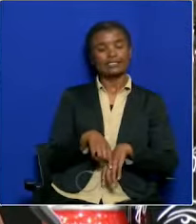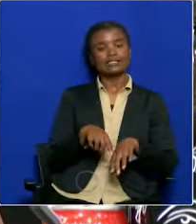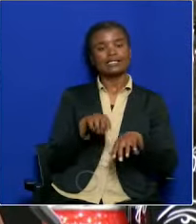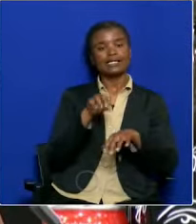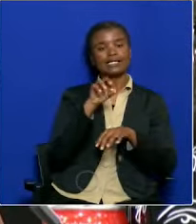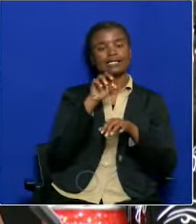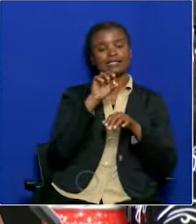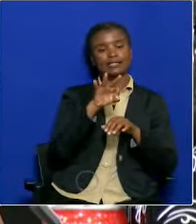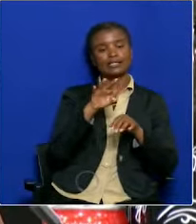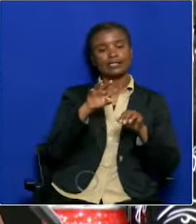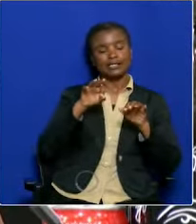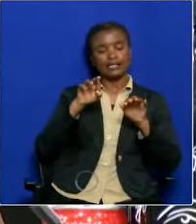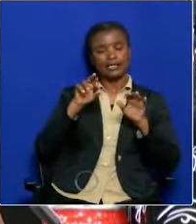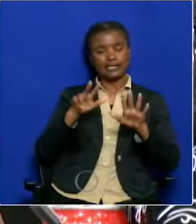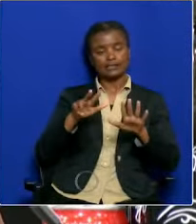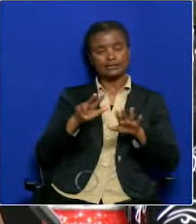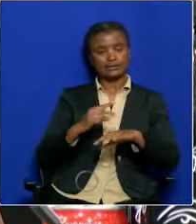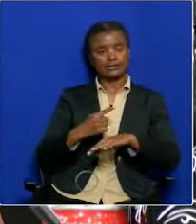Right.